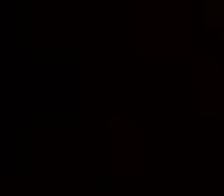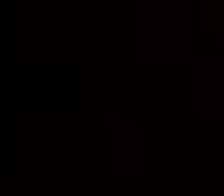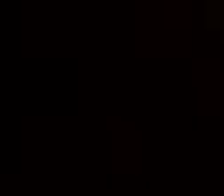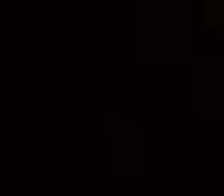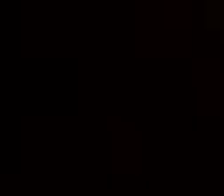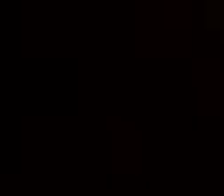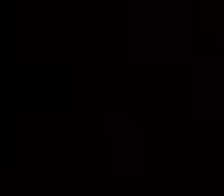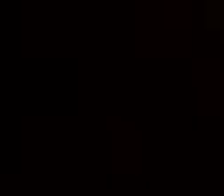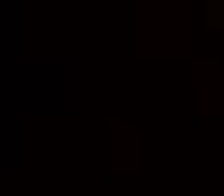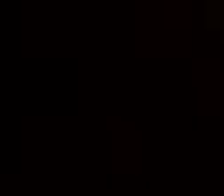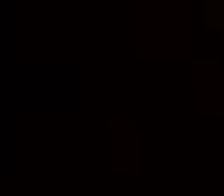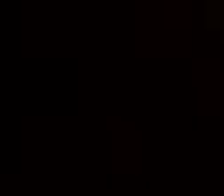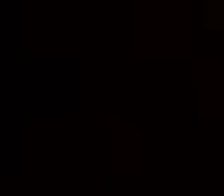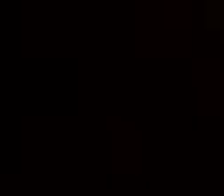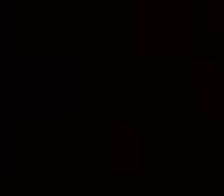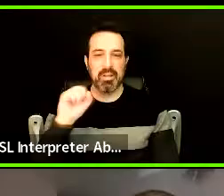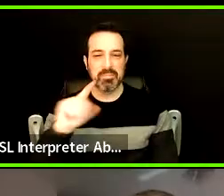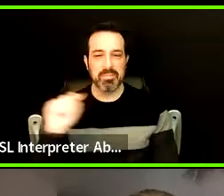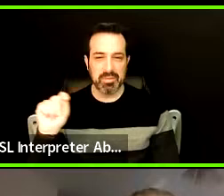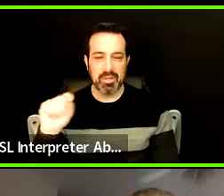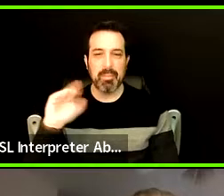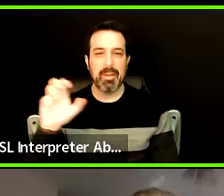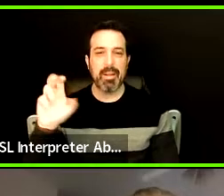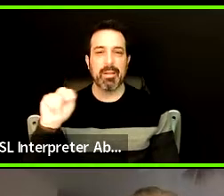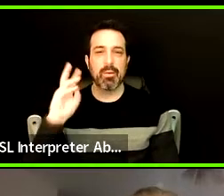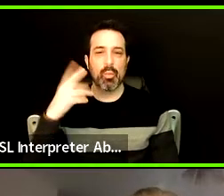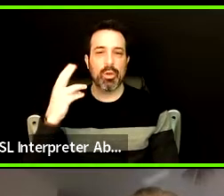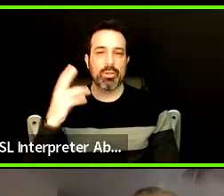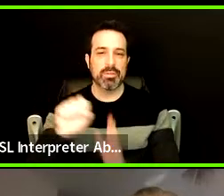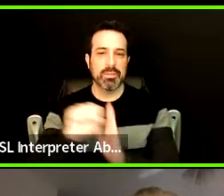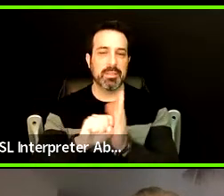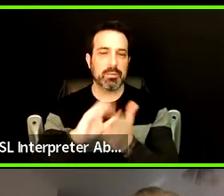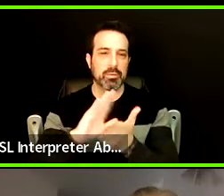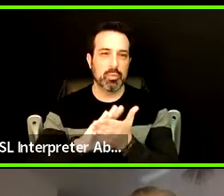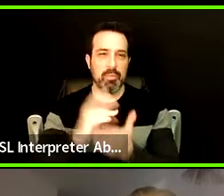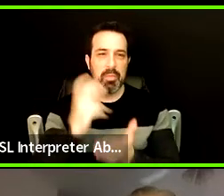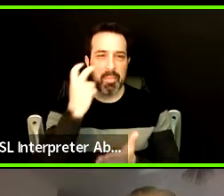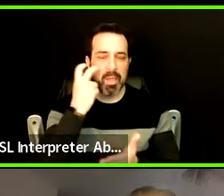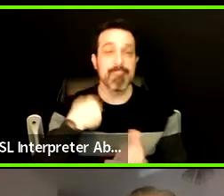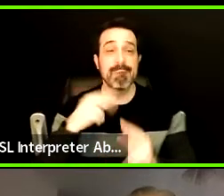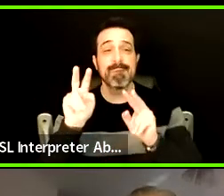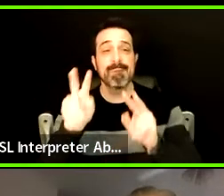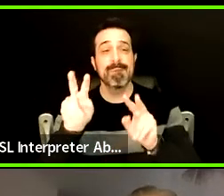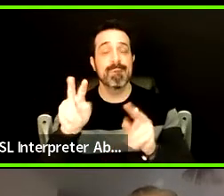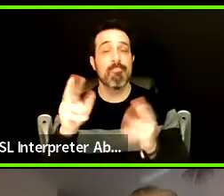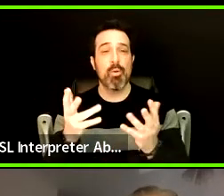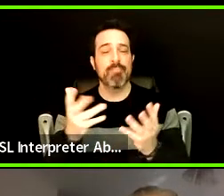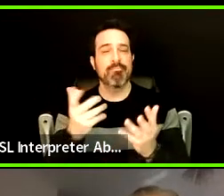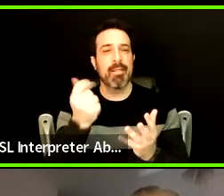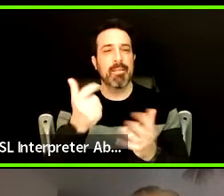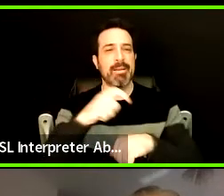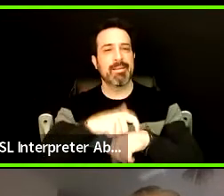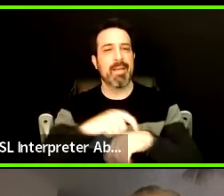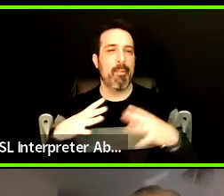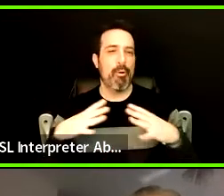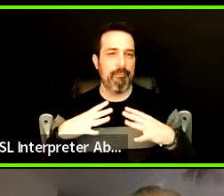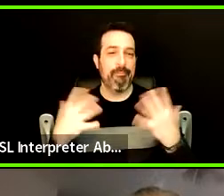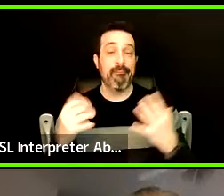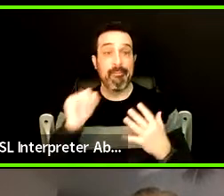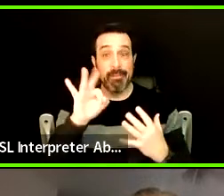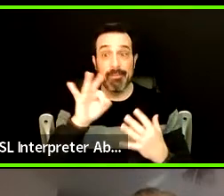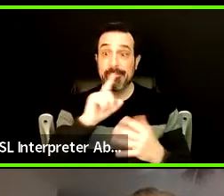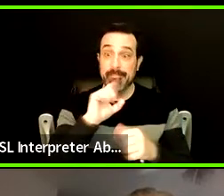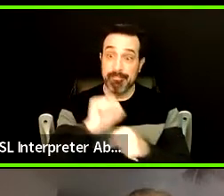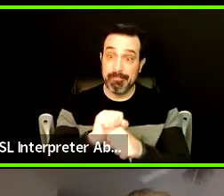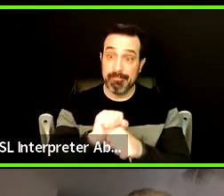the superintendent at the Washington State School for the Blind. And I'm looking forward to just a little bit of time off. And if we do get